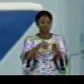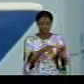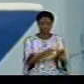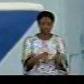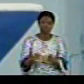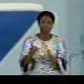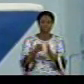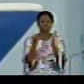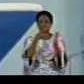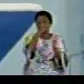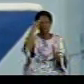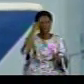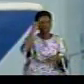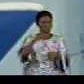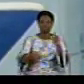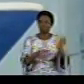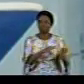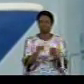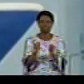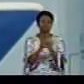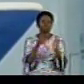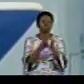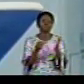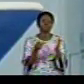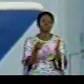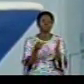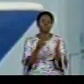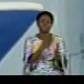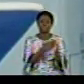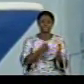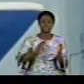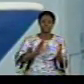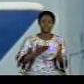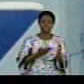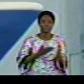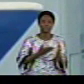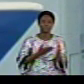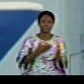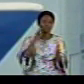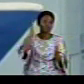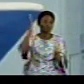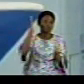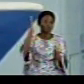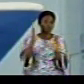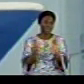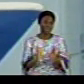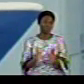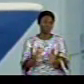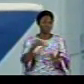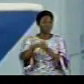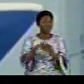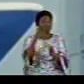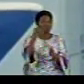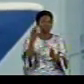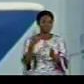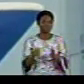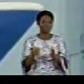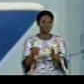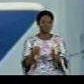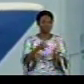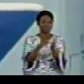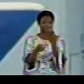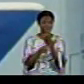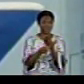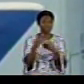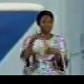And a pastor in one of the retreats again, this one happened in 1990.